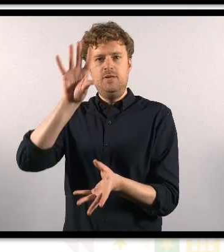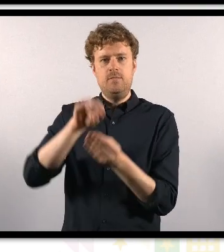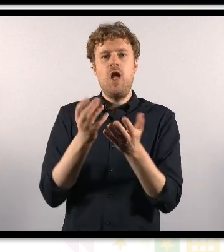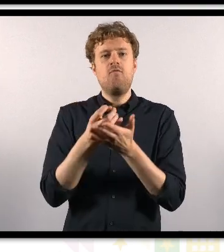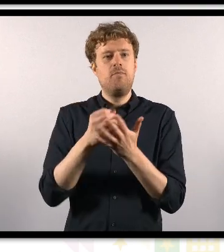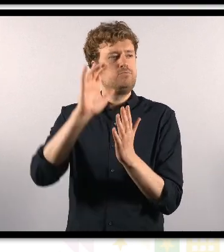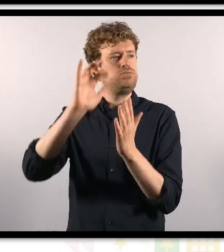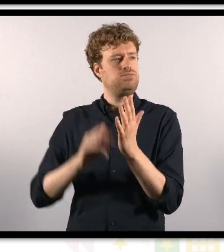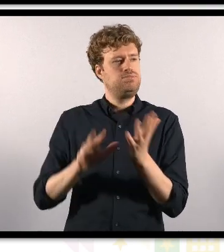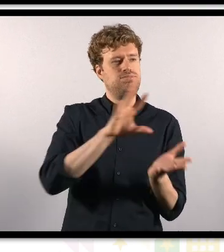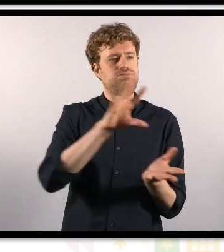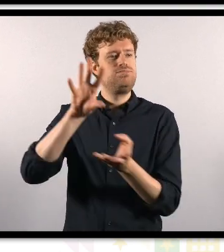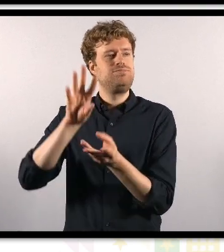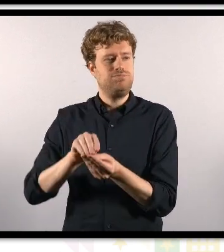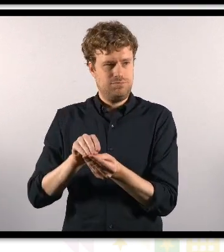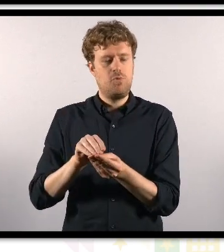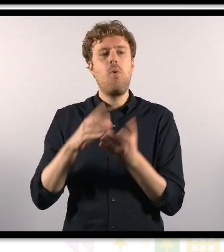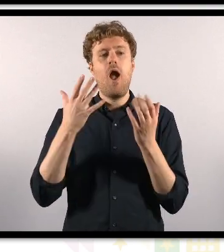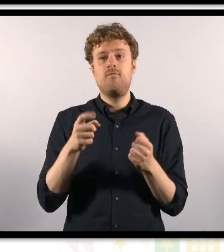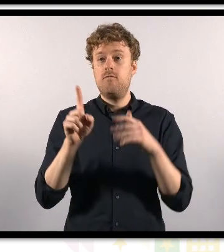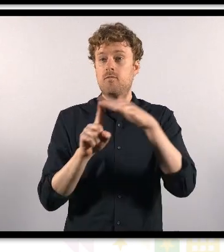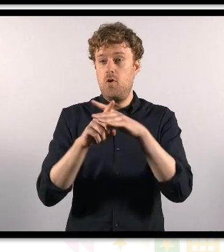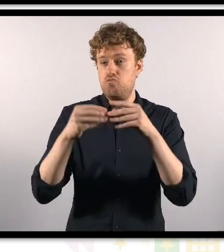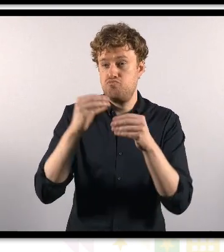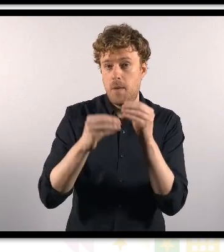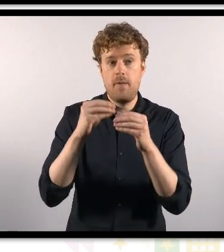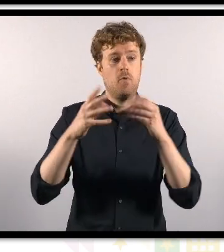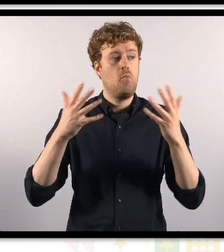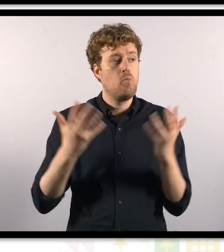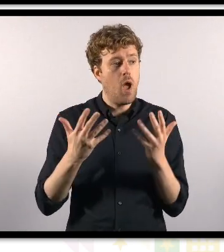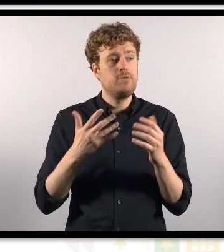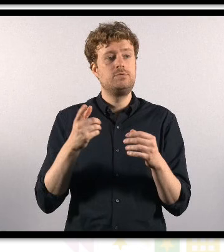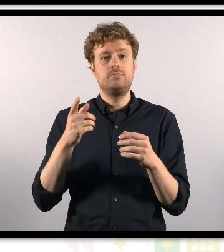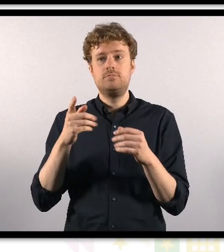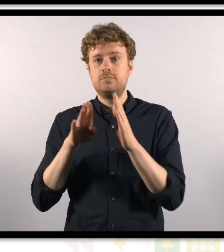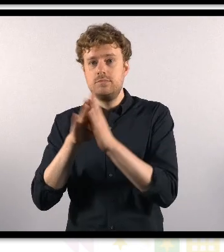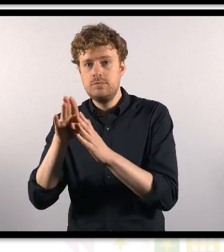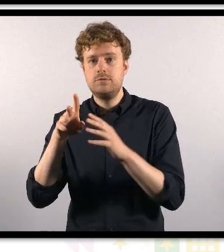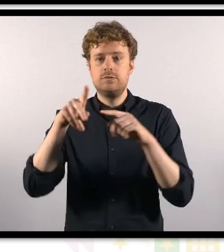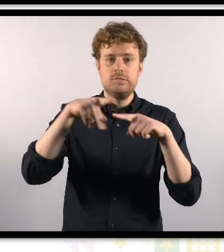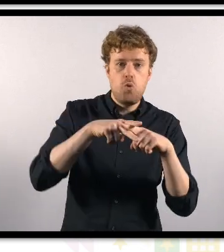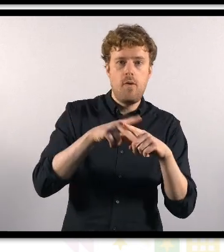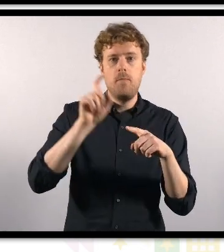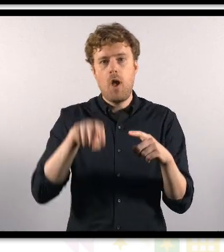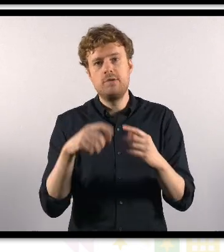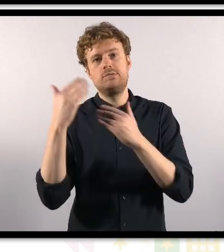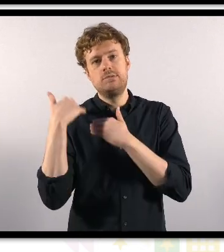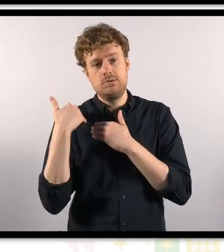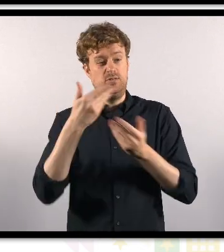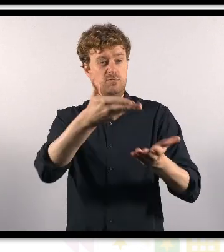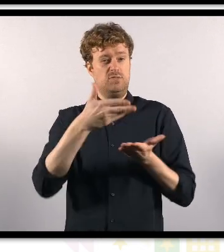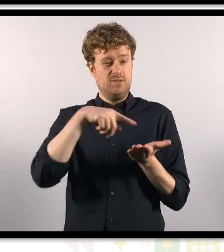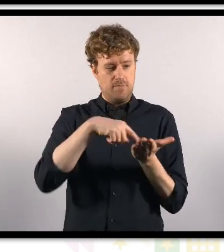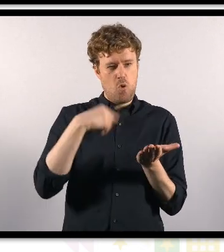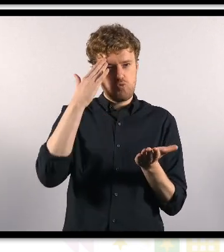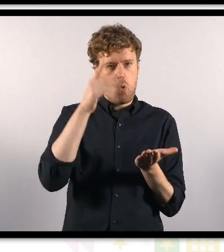these capabilities that are of high quality, we started to layer them together. A good example for that would be a dashboard